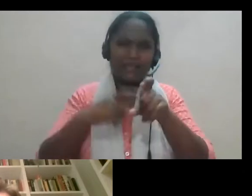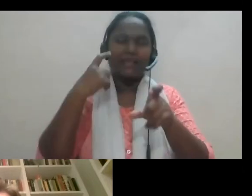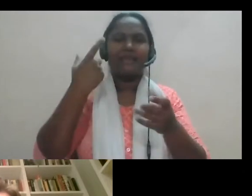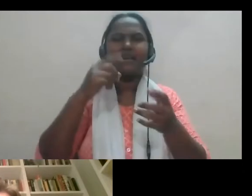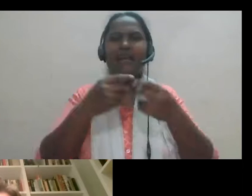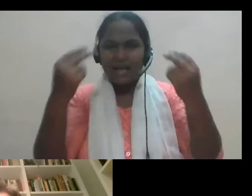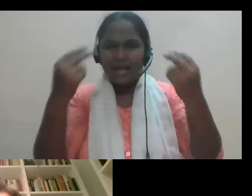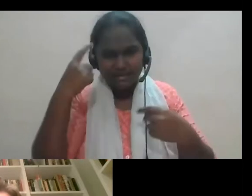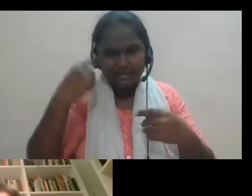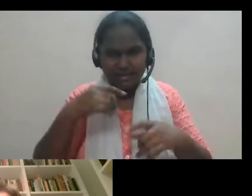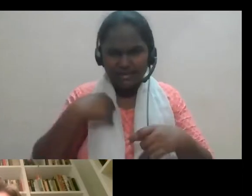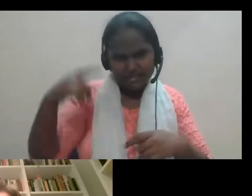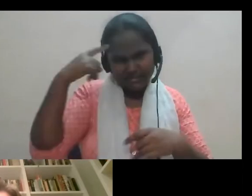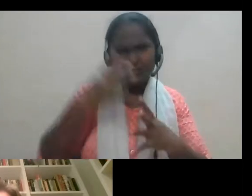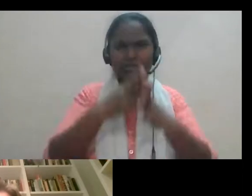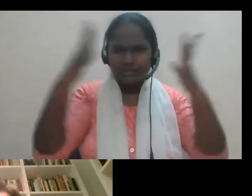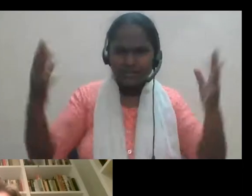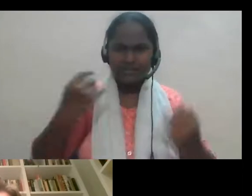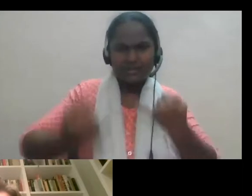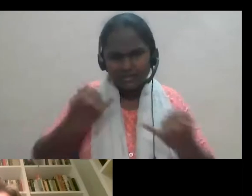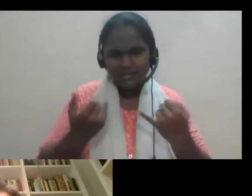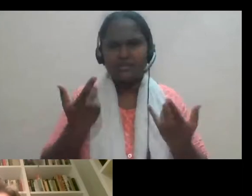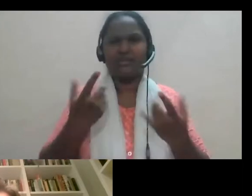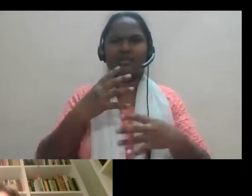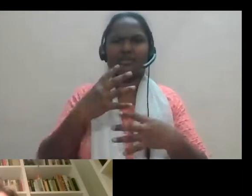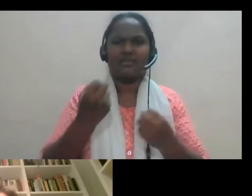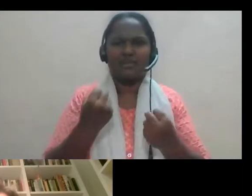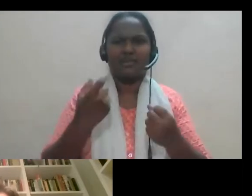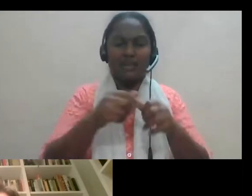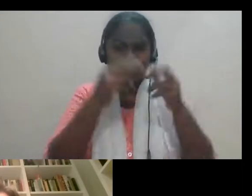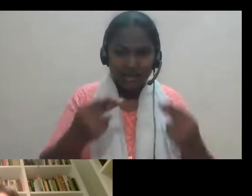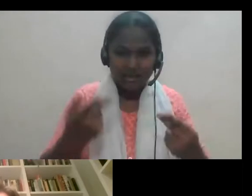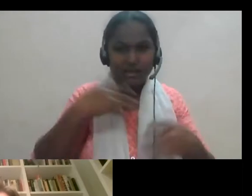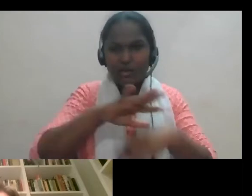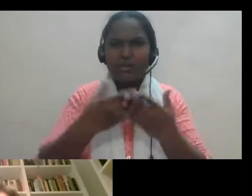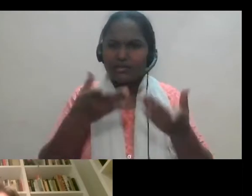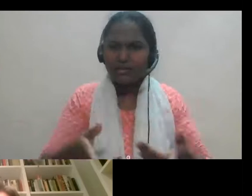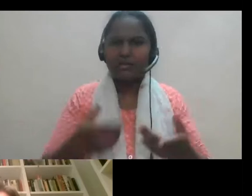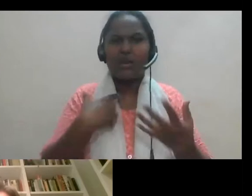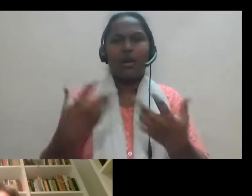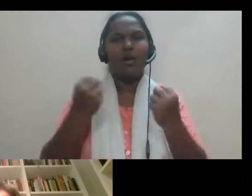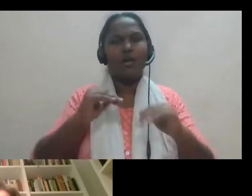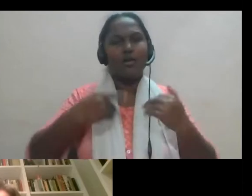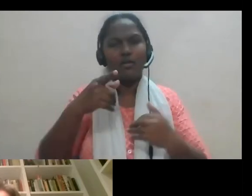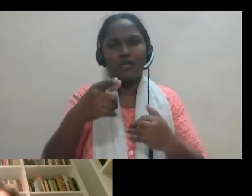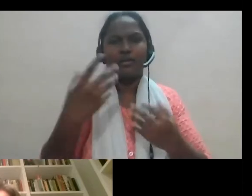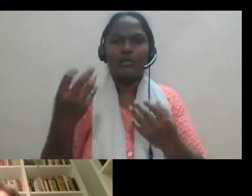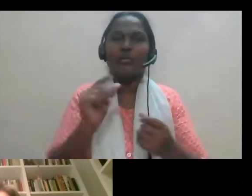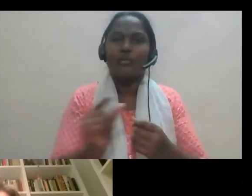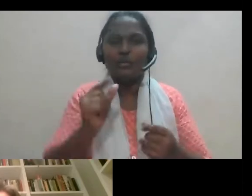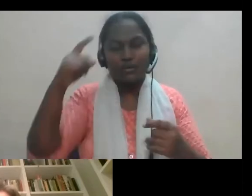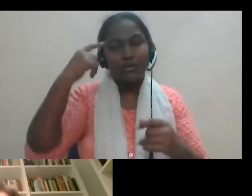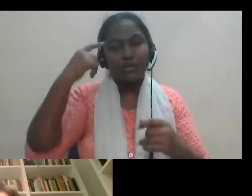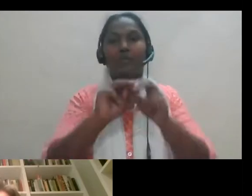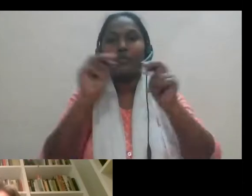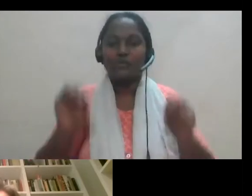think as well in Buenos Aires, there's so much of an intersection of literature, art, and all of that. So I want to know how you have used that to invigorate the